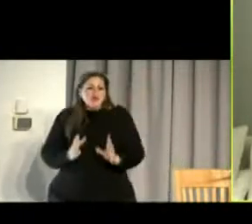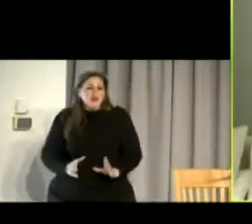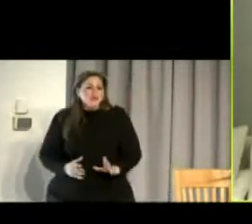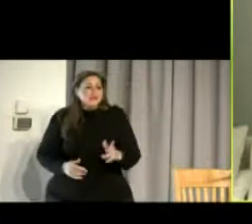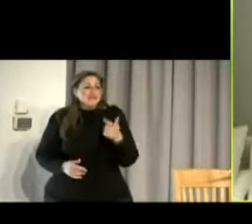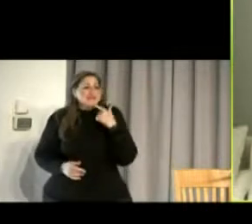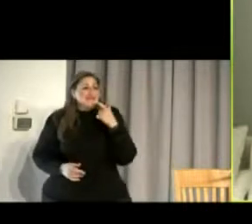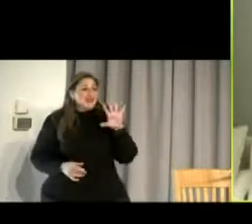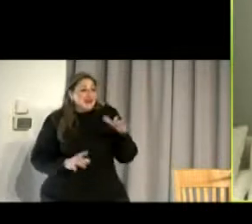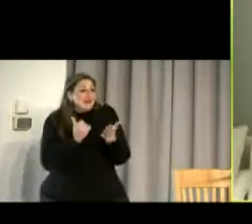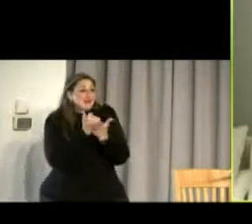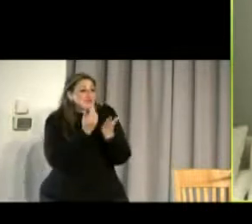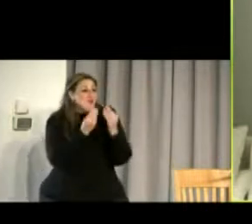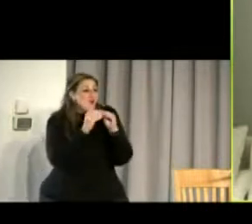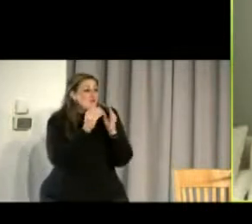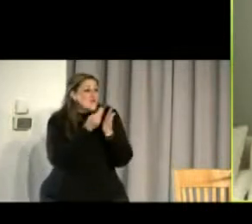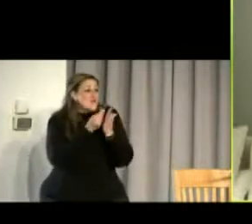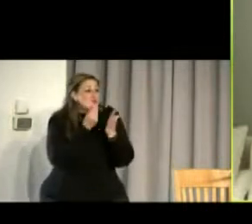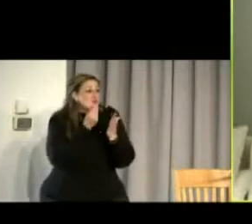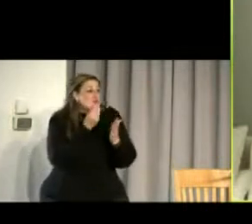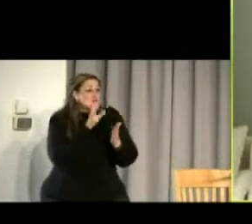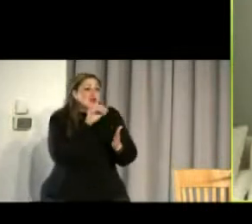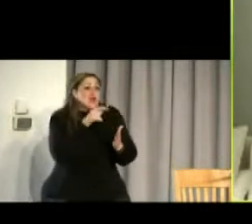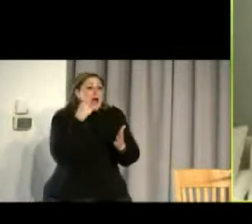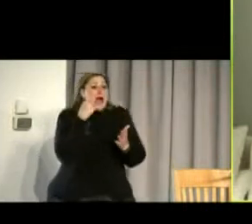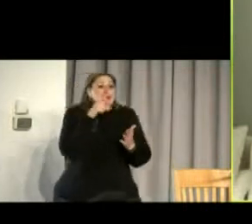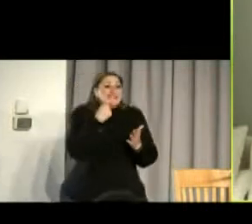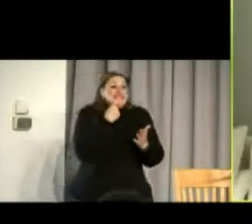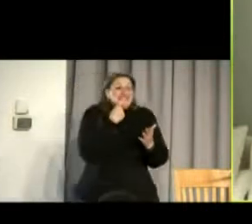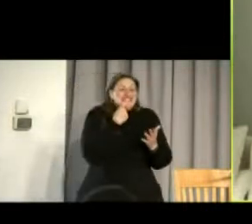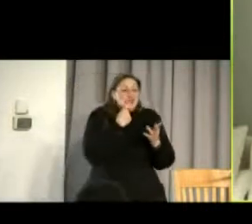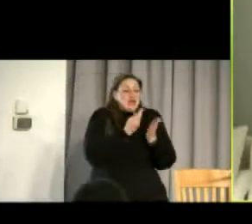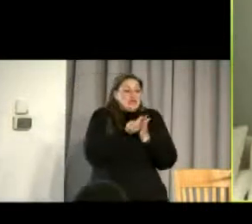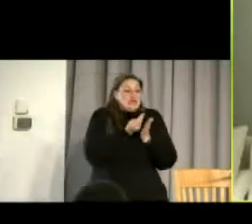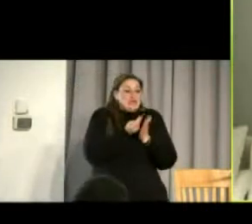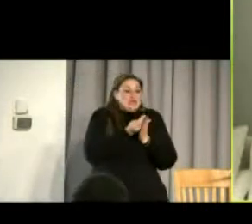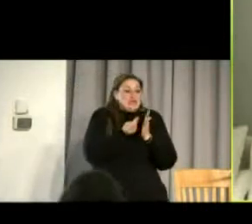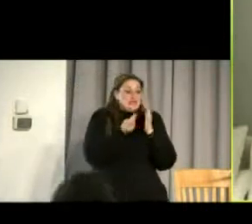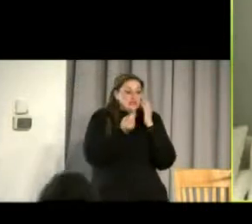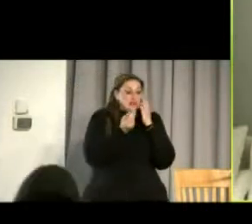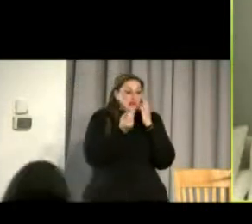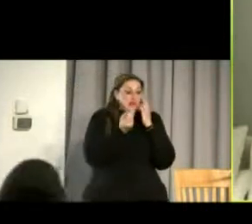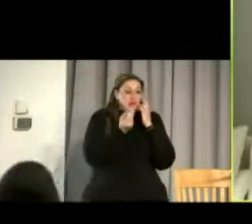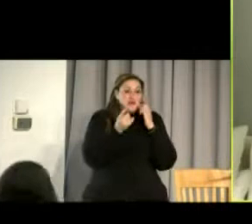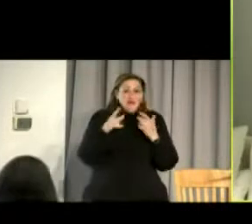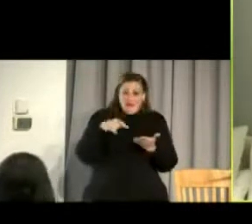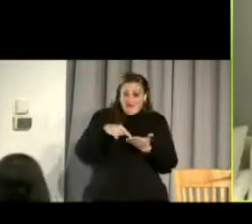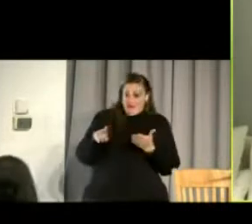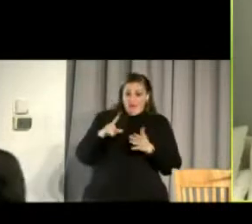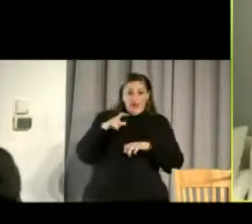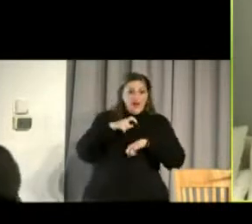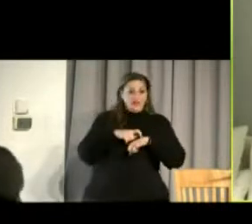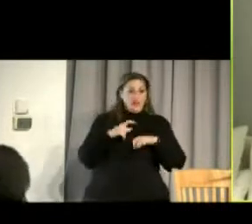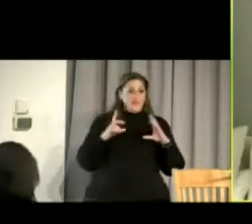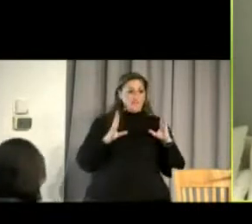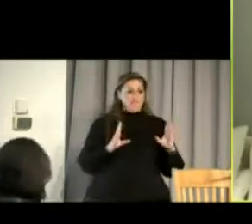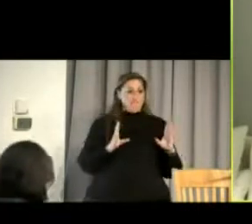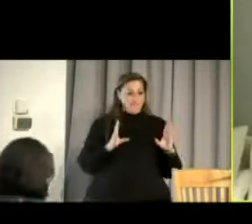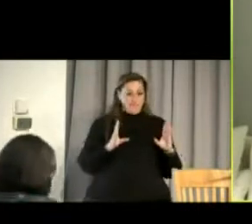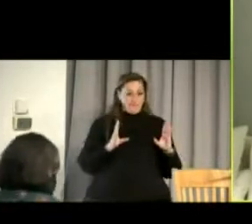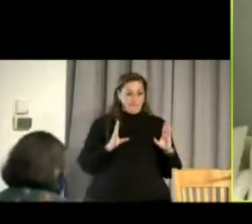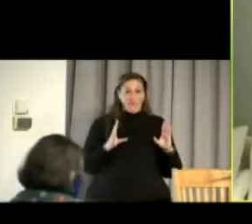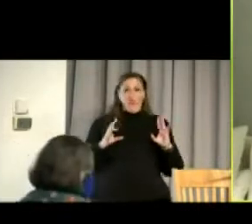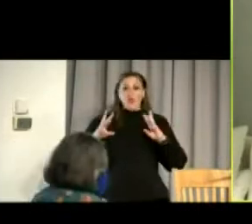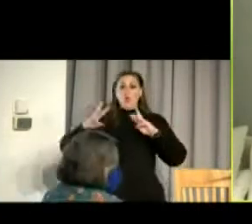help me get some more groceries? I had just literally, it was during a pay period that this winter